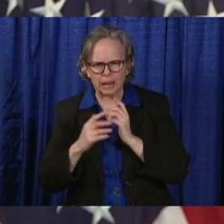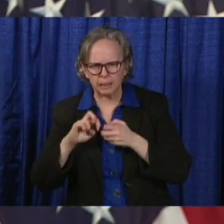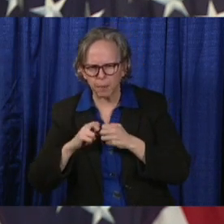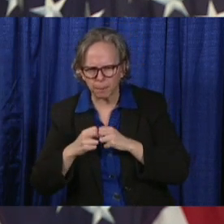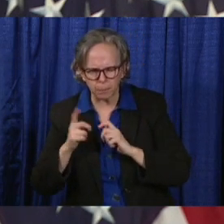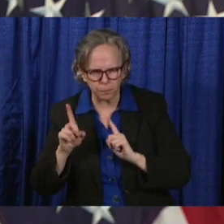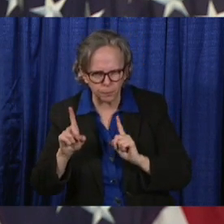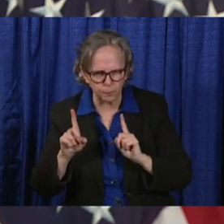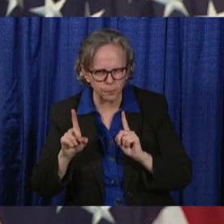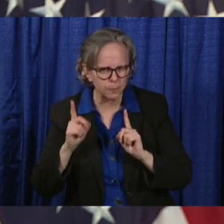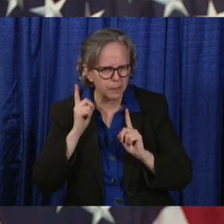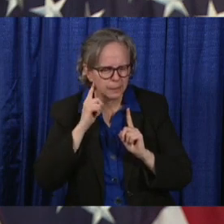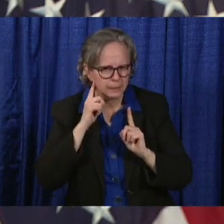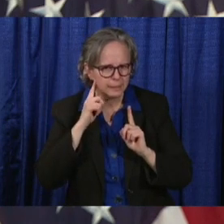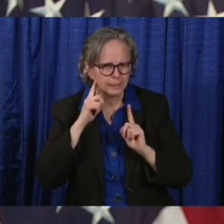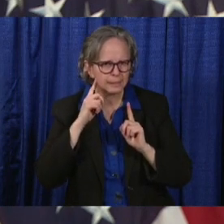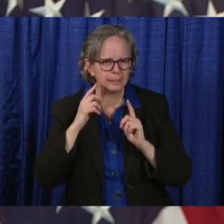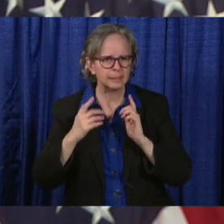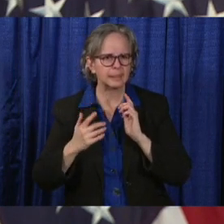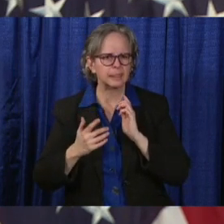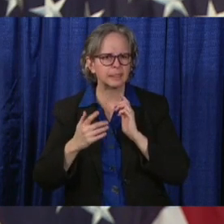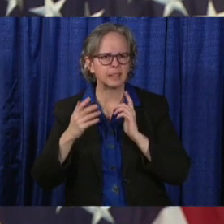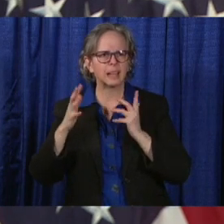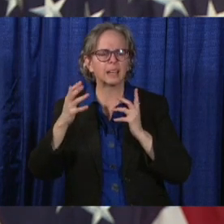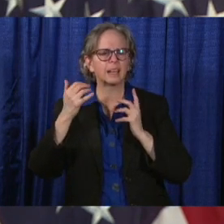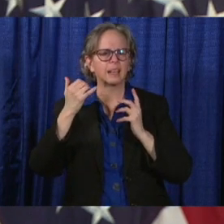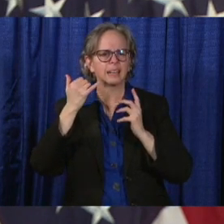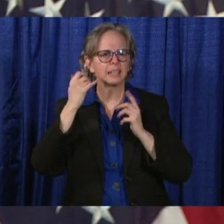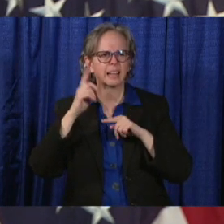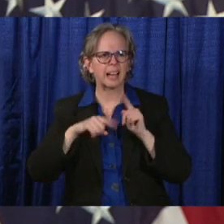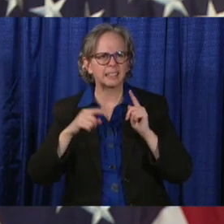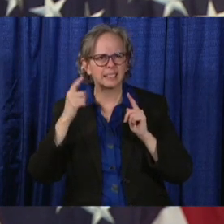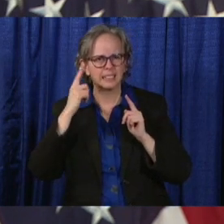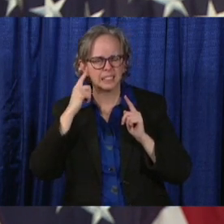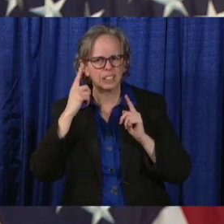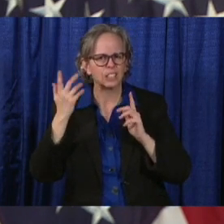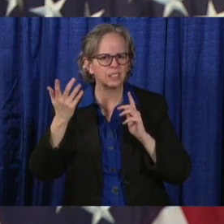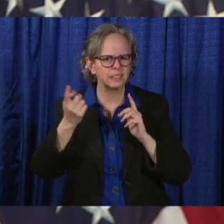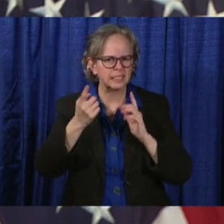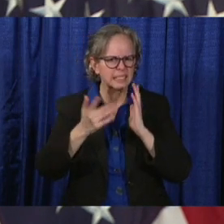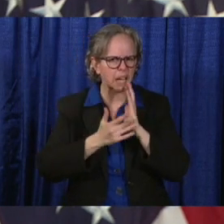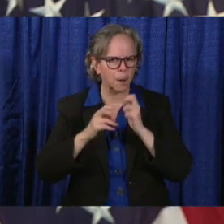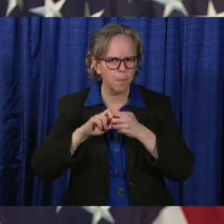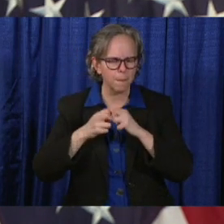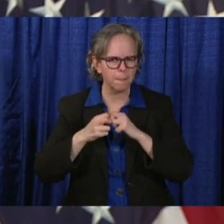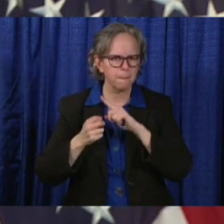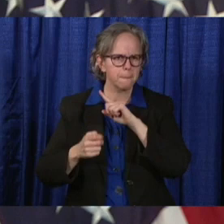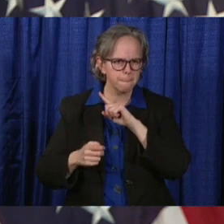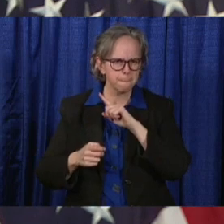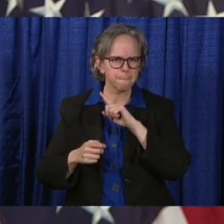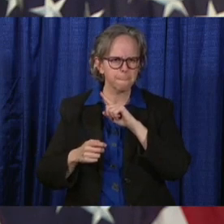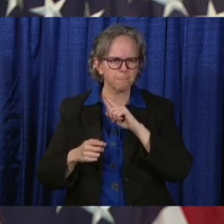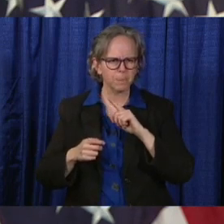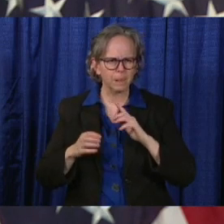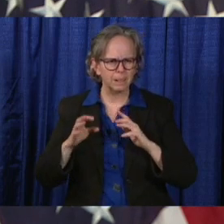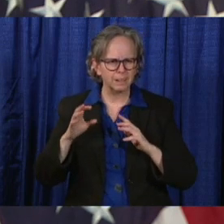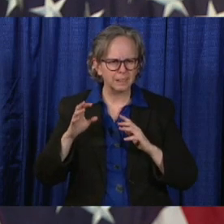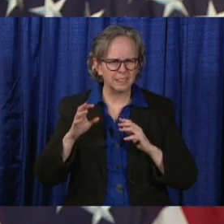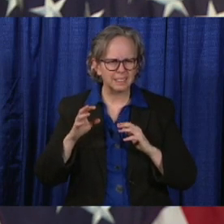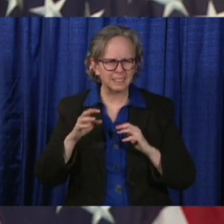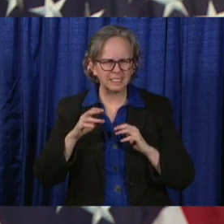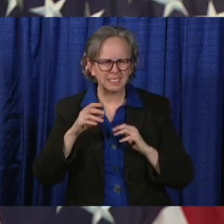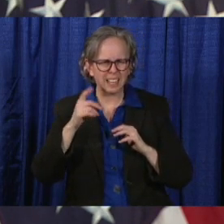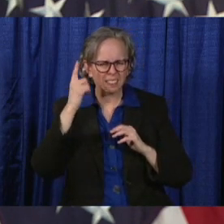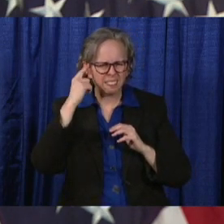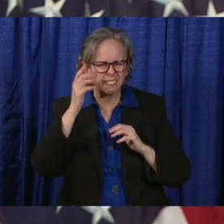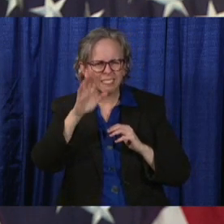doing so will ensure not unknowingly lose a cluster. Jack, I think we lost your Thank you mic there, Jack. for your